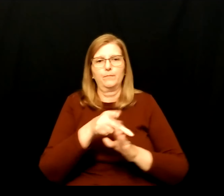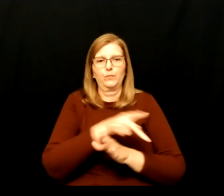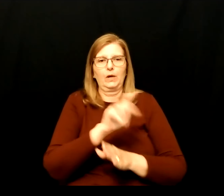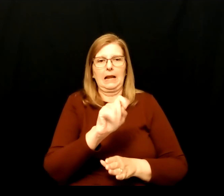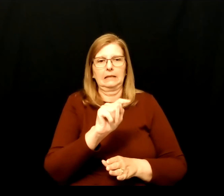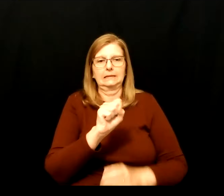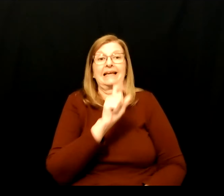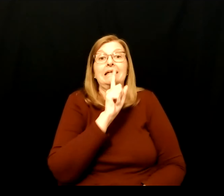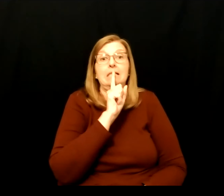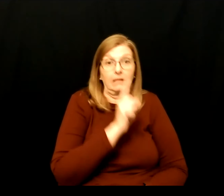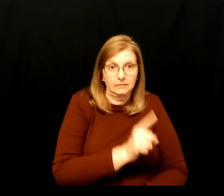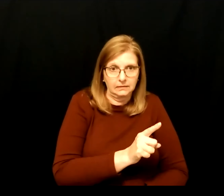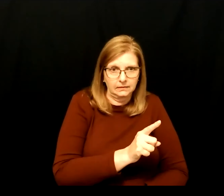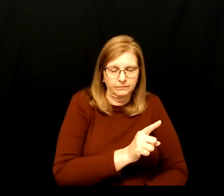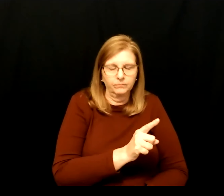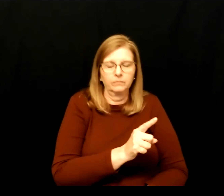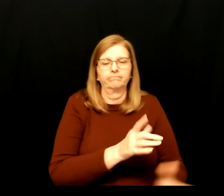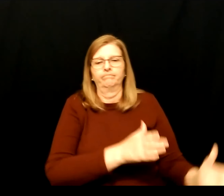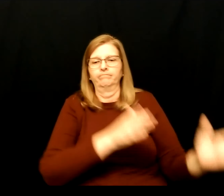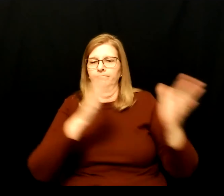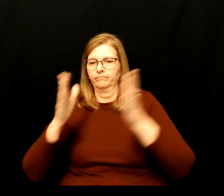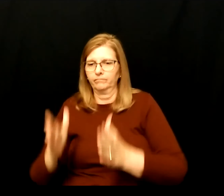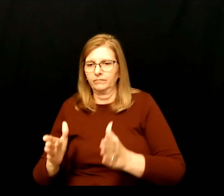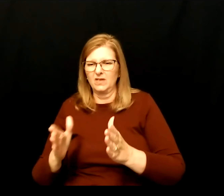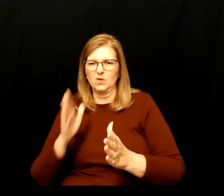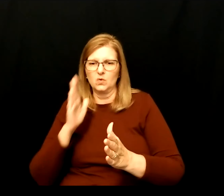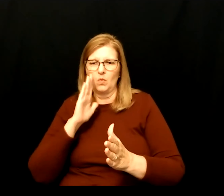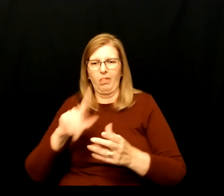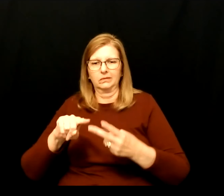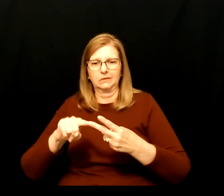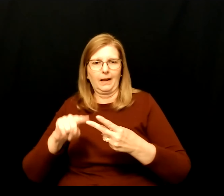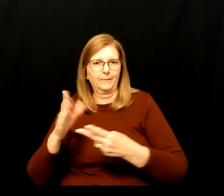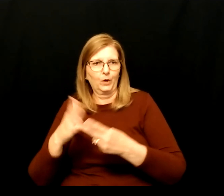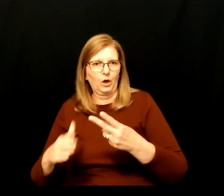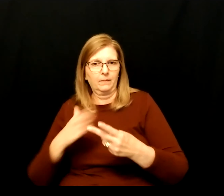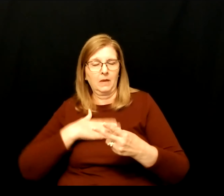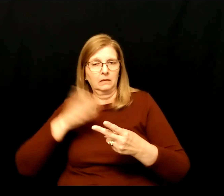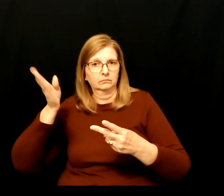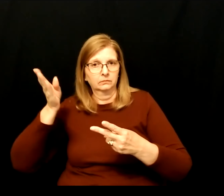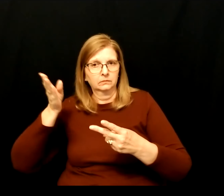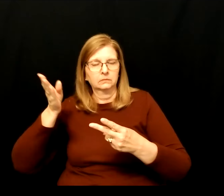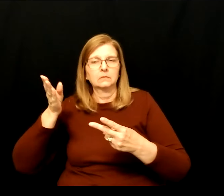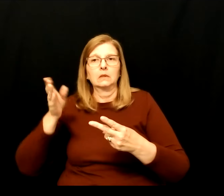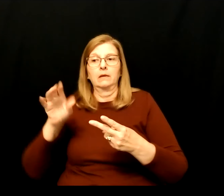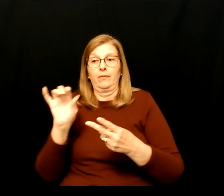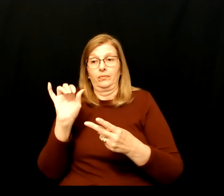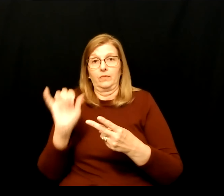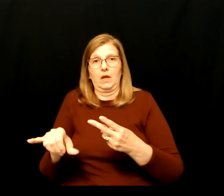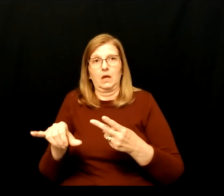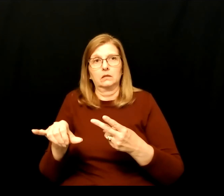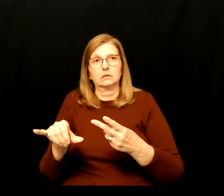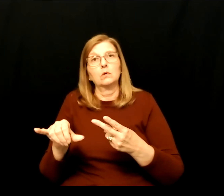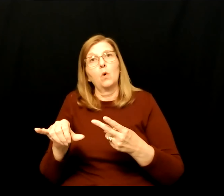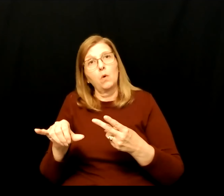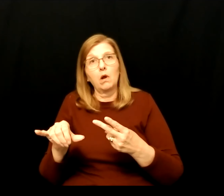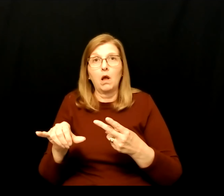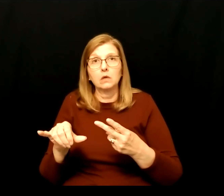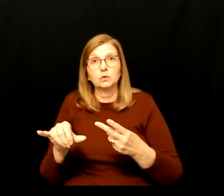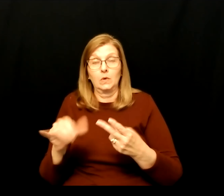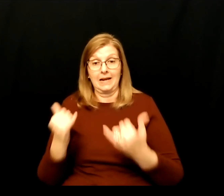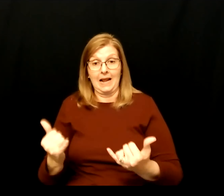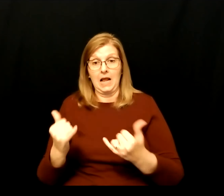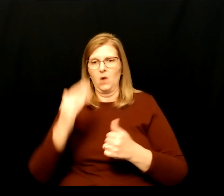is. And then we'll kind of jump to the second part of my presentation, which is, okay, so now we